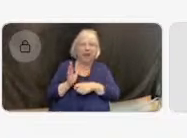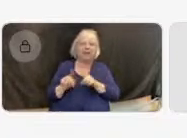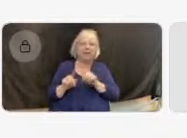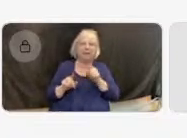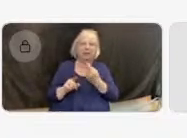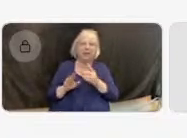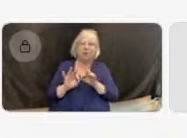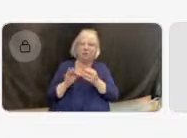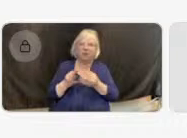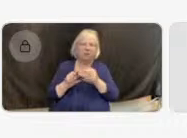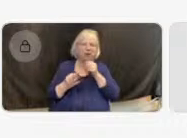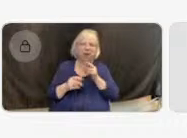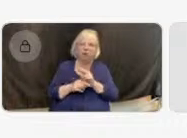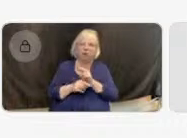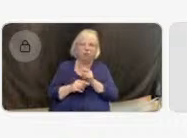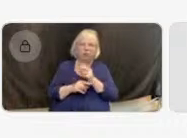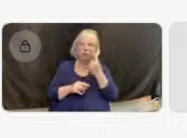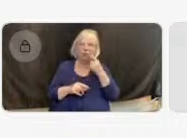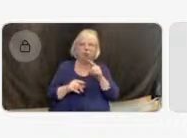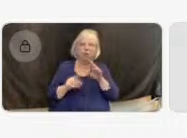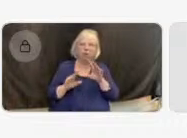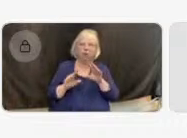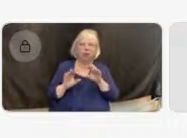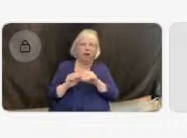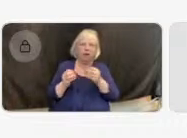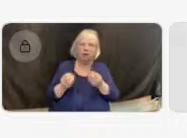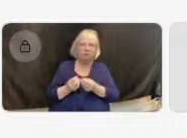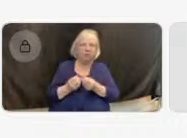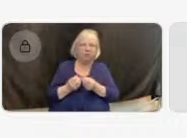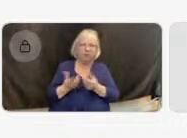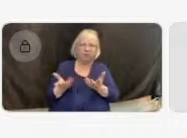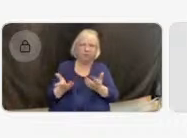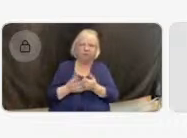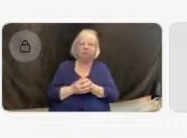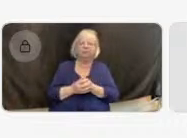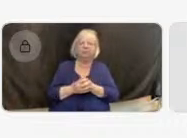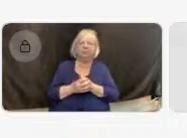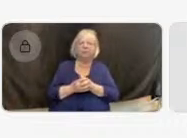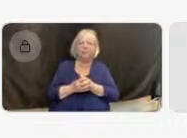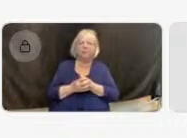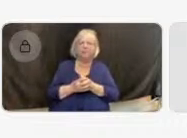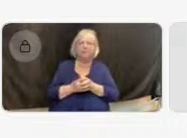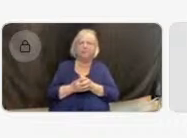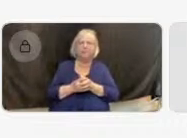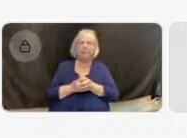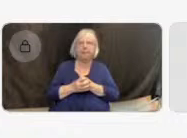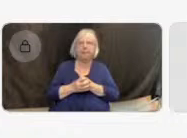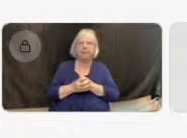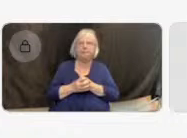single-family property, not as a office property. The